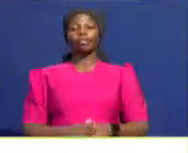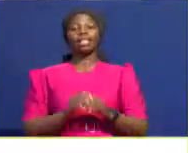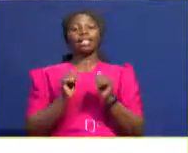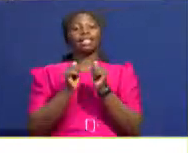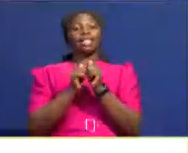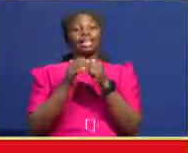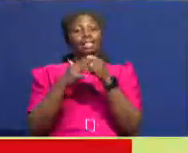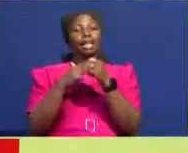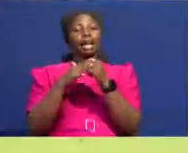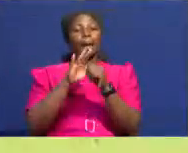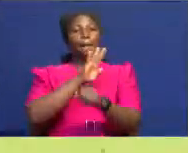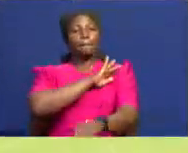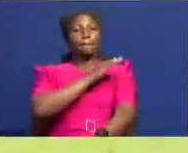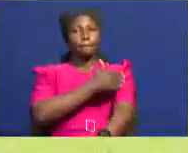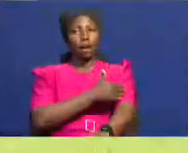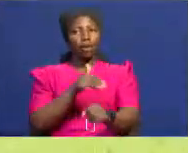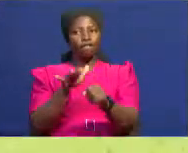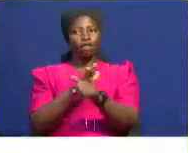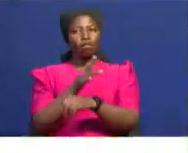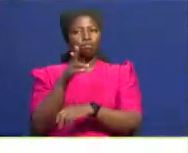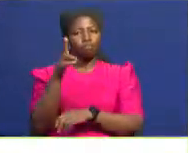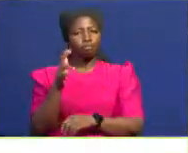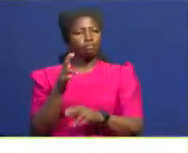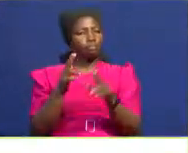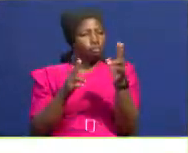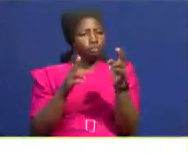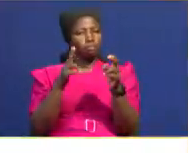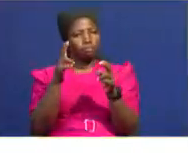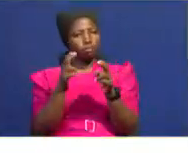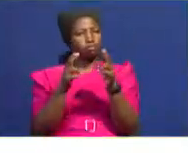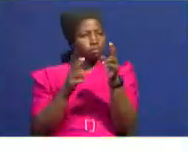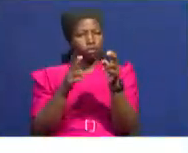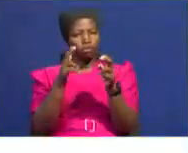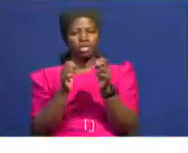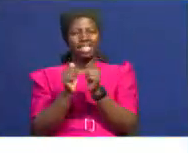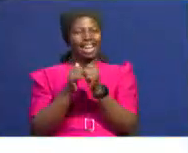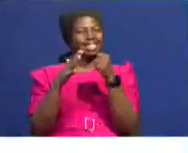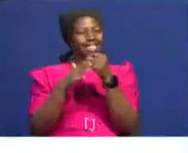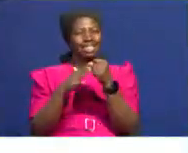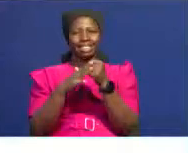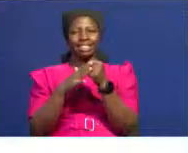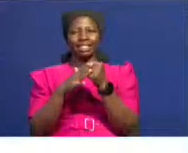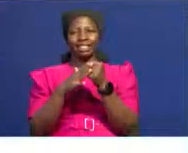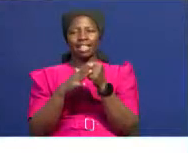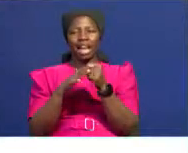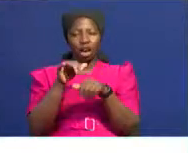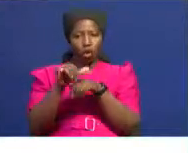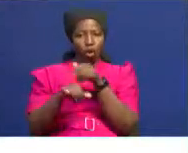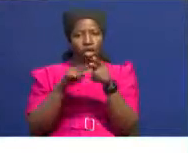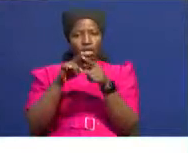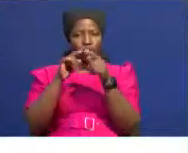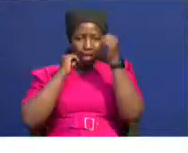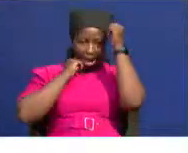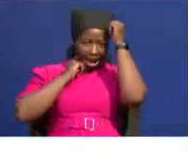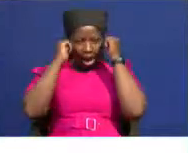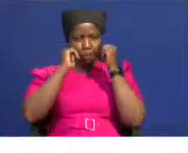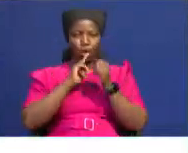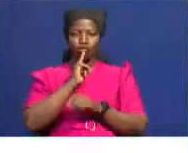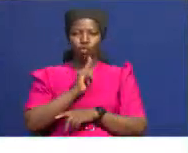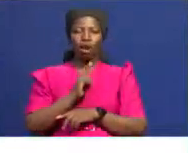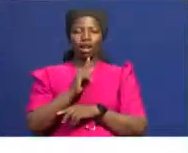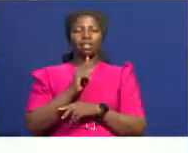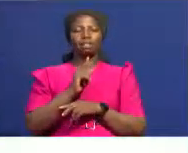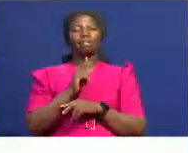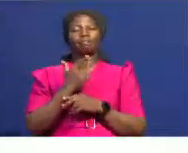Nineteen powerful explosives rented the air as the military performed the 19-gun salute according to the military dictates in paying tribute to a